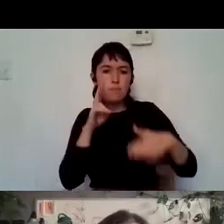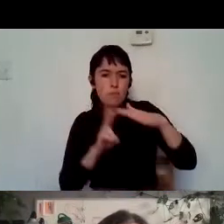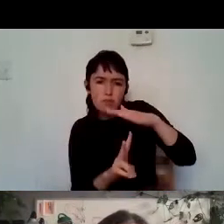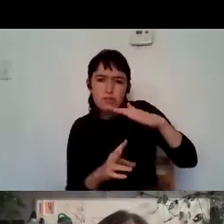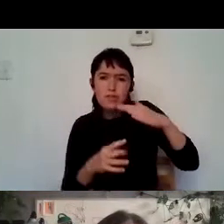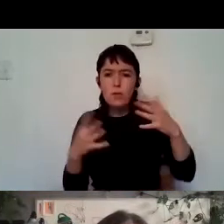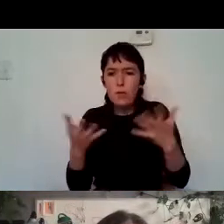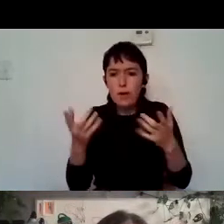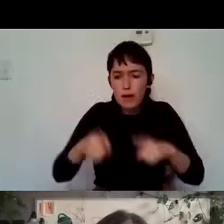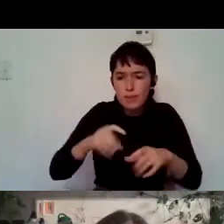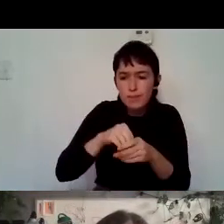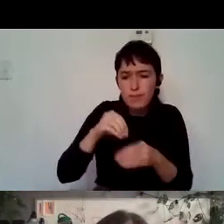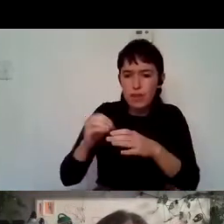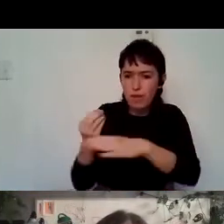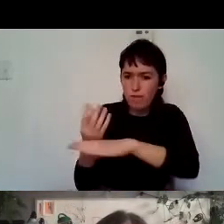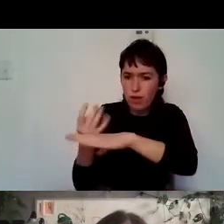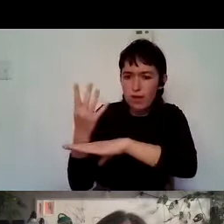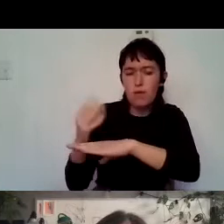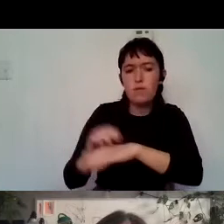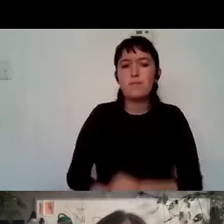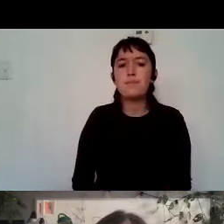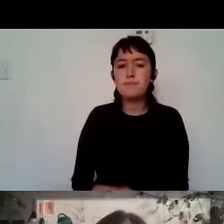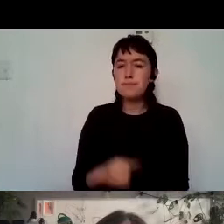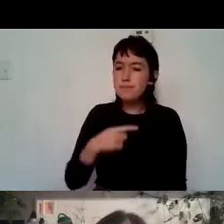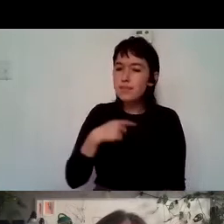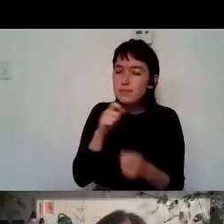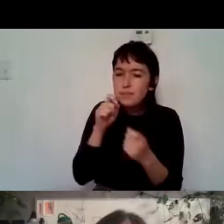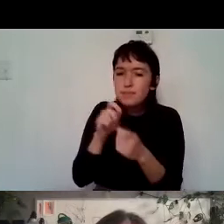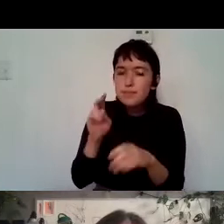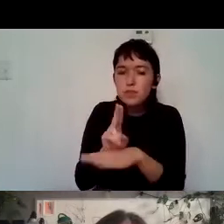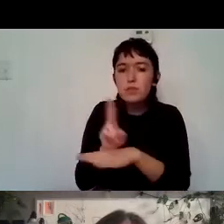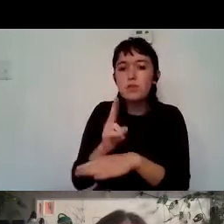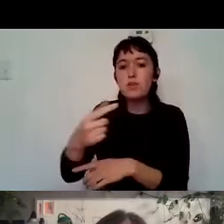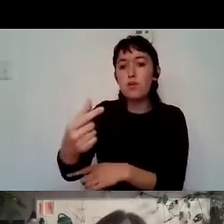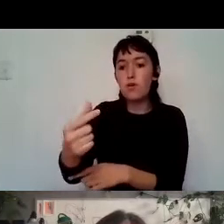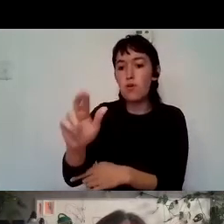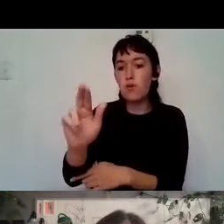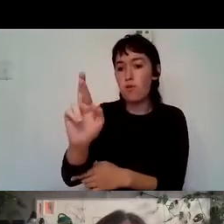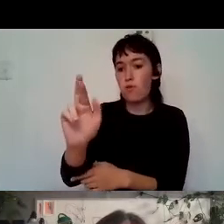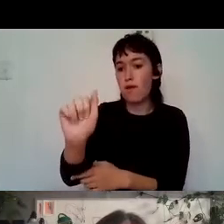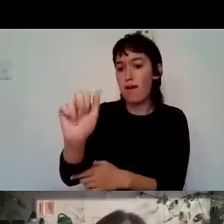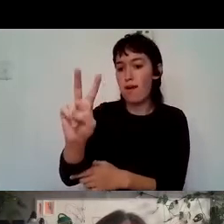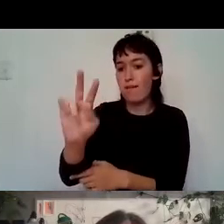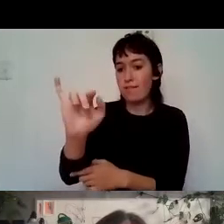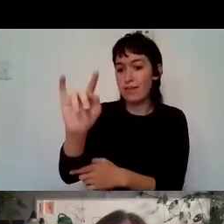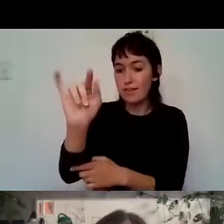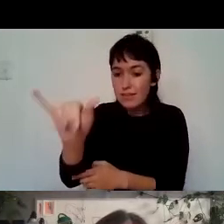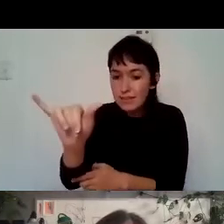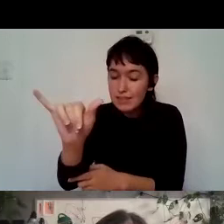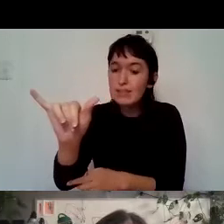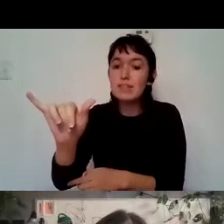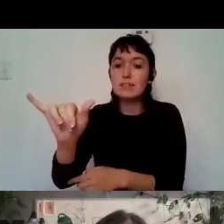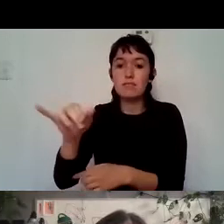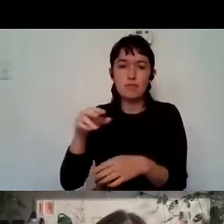I specifically use gravity to study what's happening inside of volcanoes. I use a gravimeter, which is